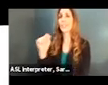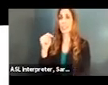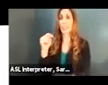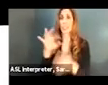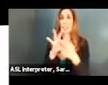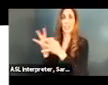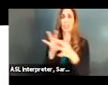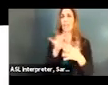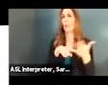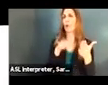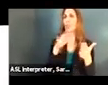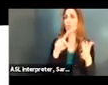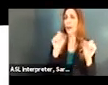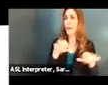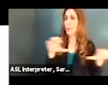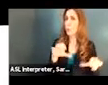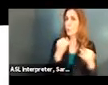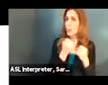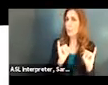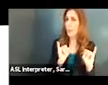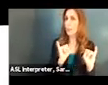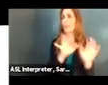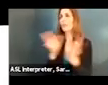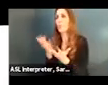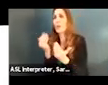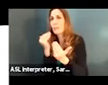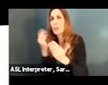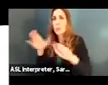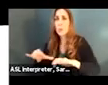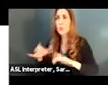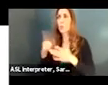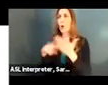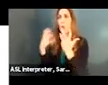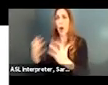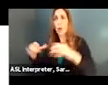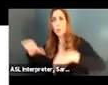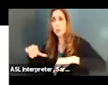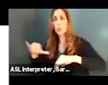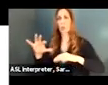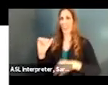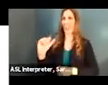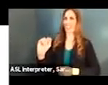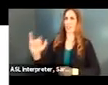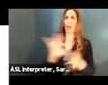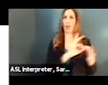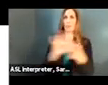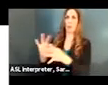child can do independently and then what a child is expected to do or wants to do. And AT can really be that bridge.